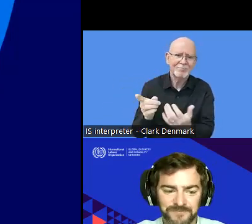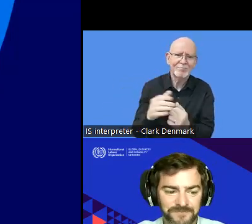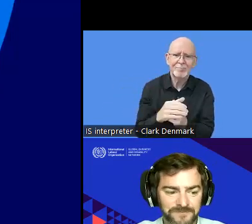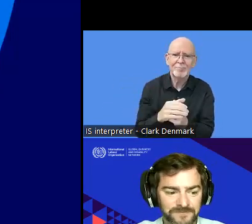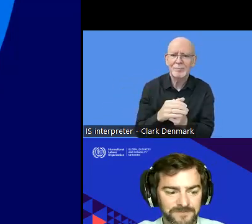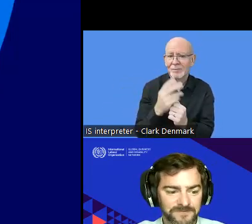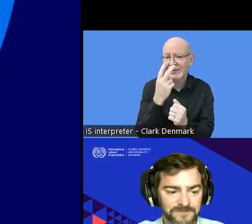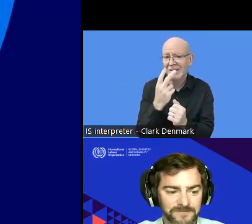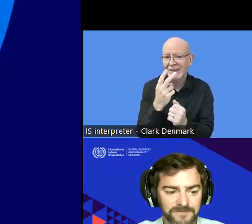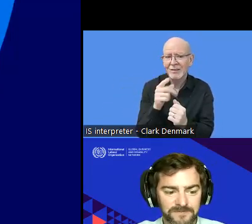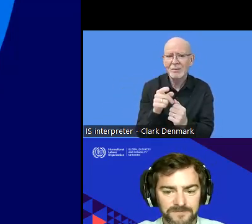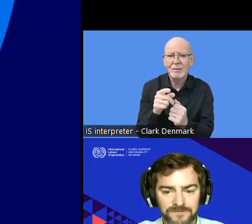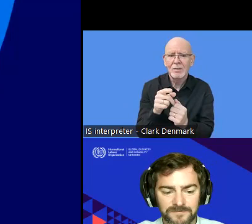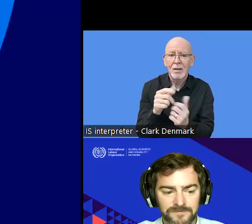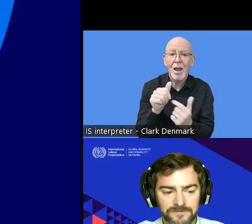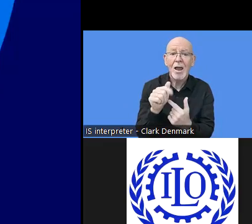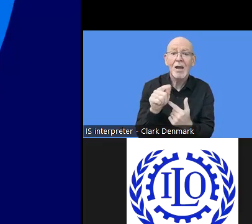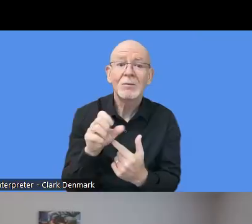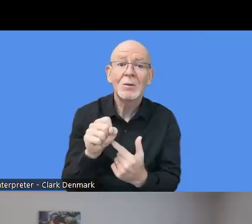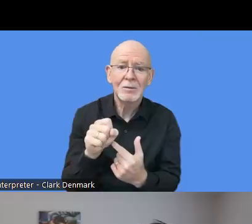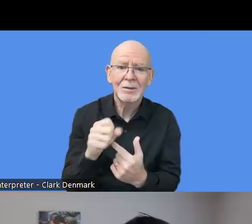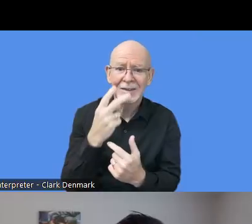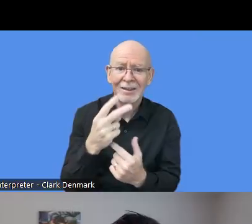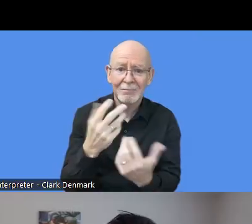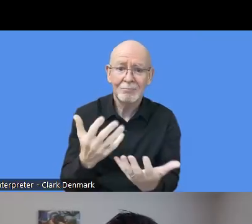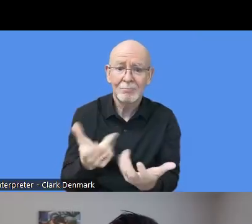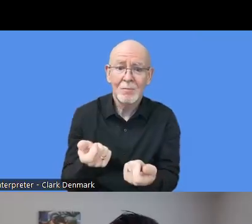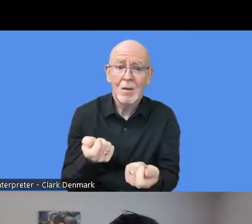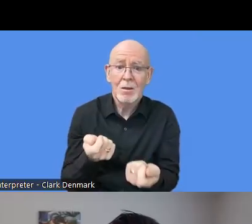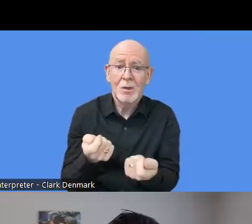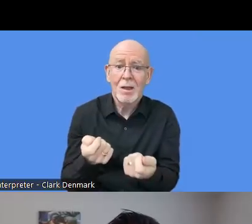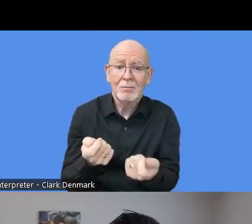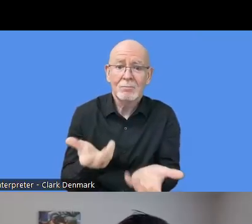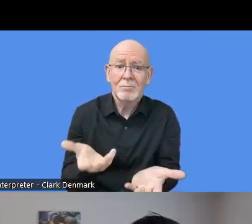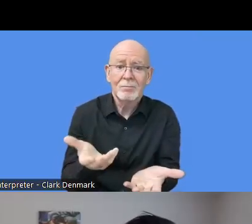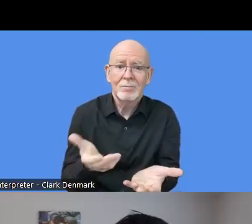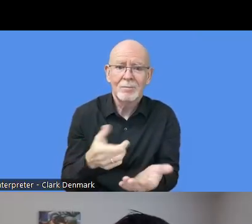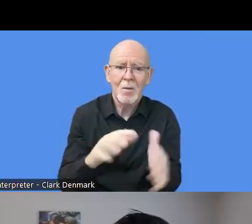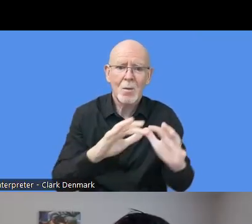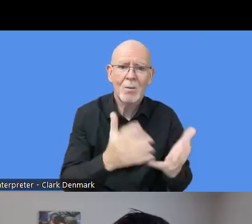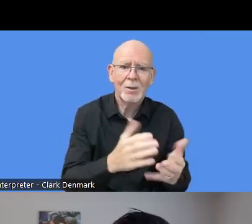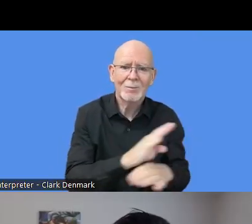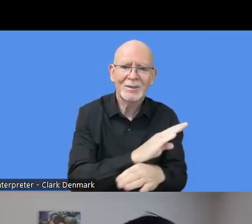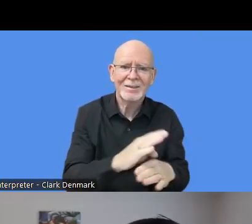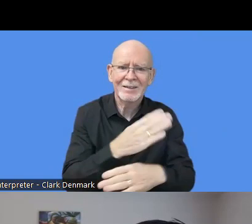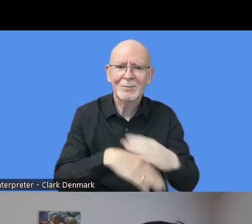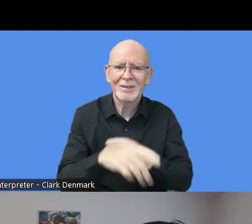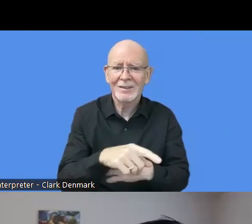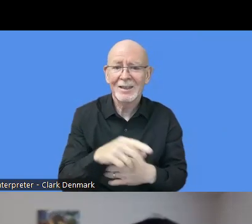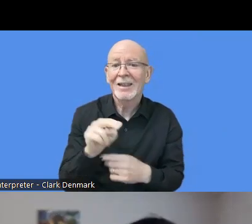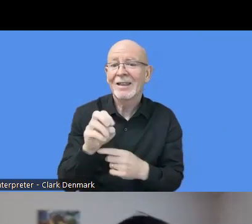us? Thank you, Jürgen. For those of you that can't see me, I'm a middle-aged white male with a